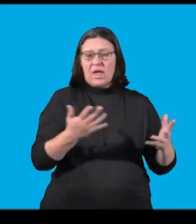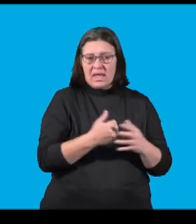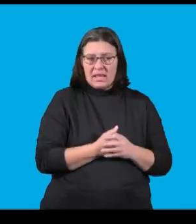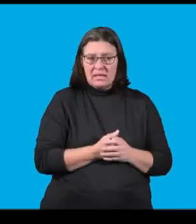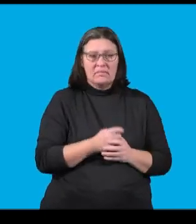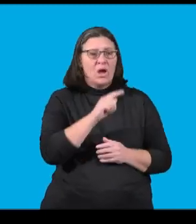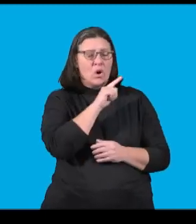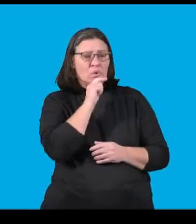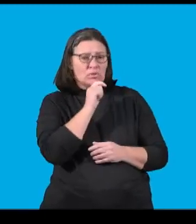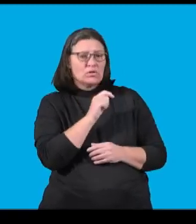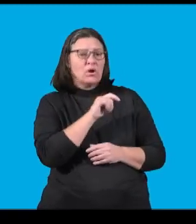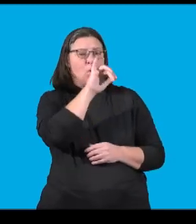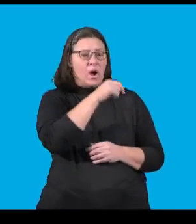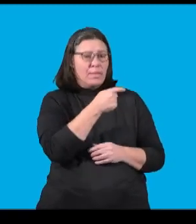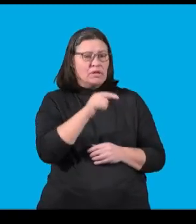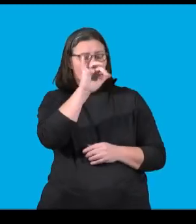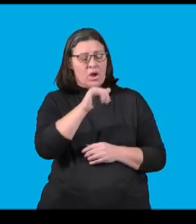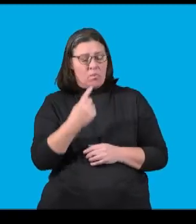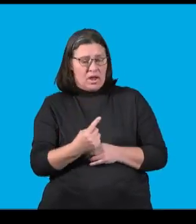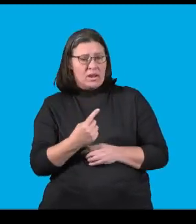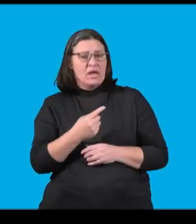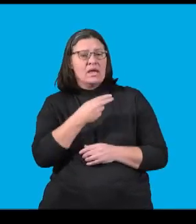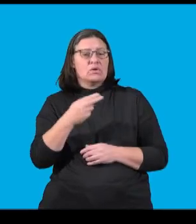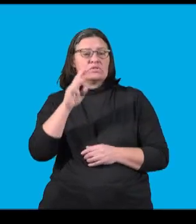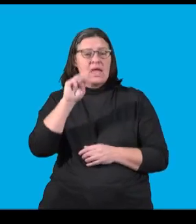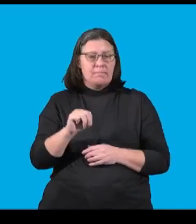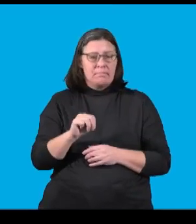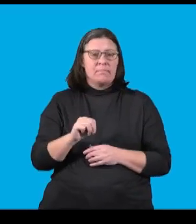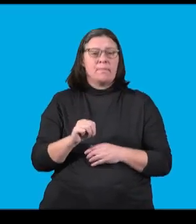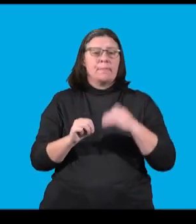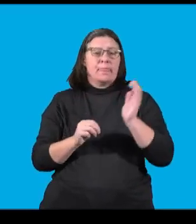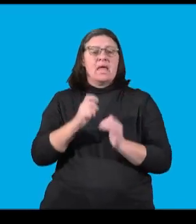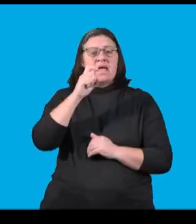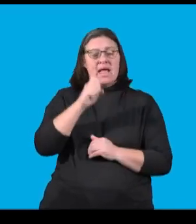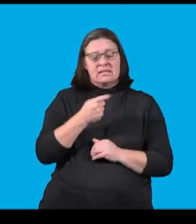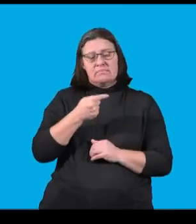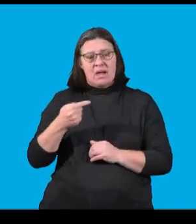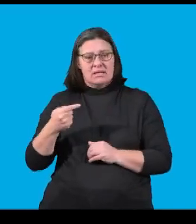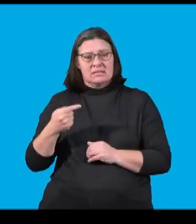I use this formula here, y minus y1 is equal to m times x minus x1, where